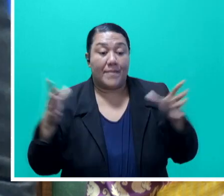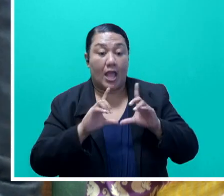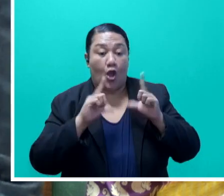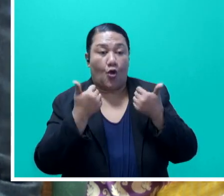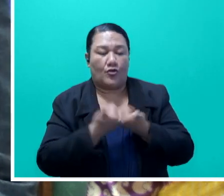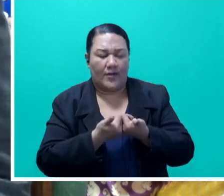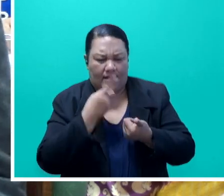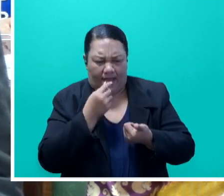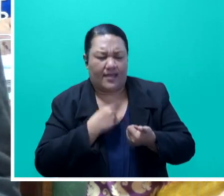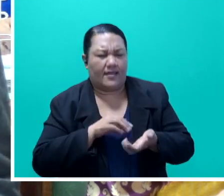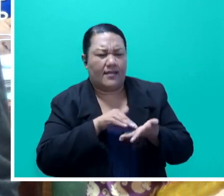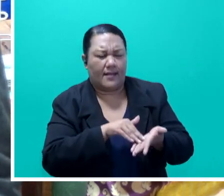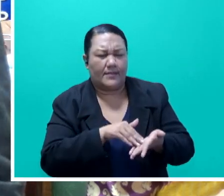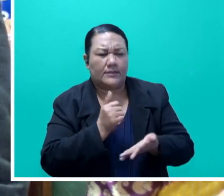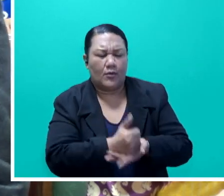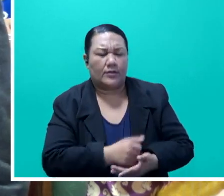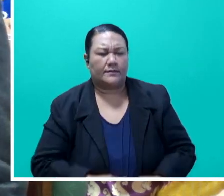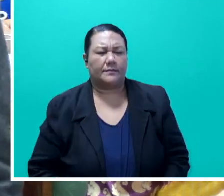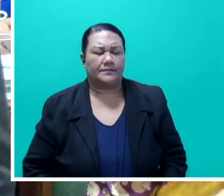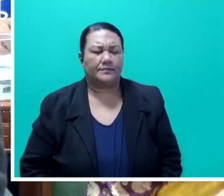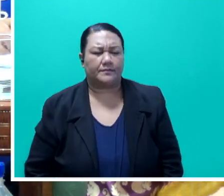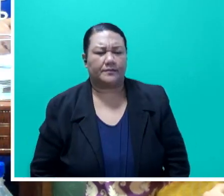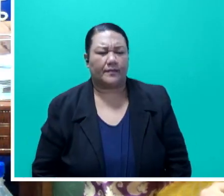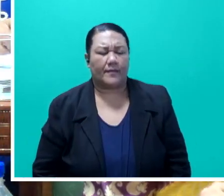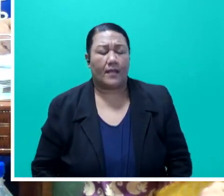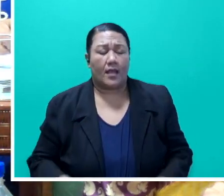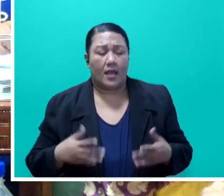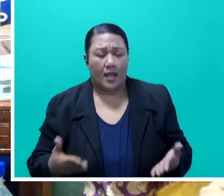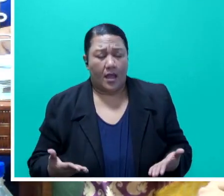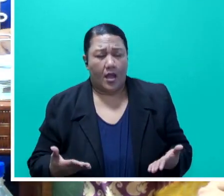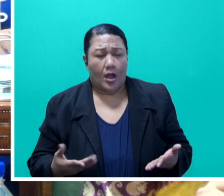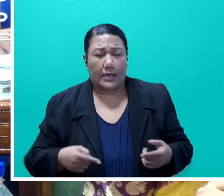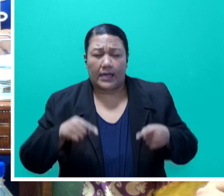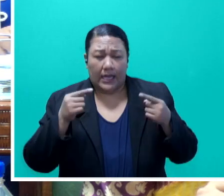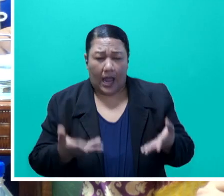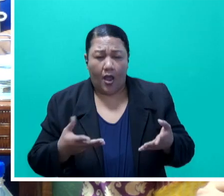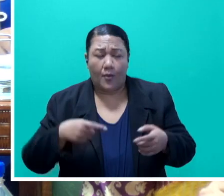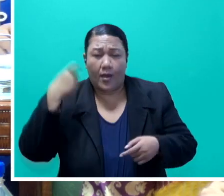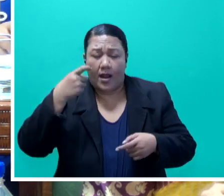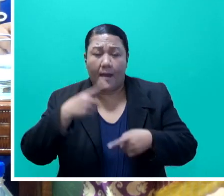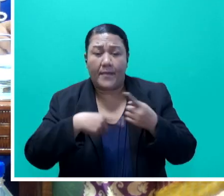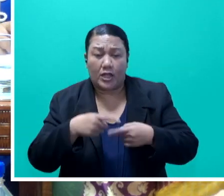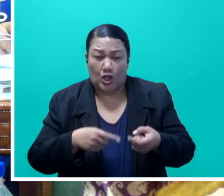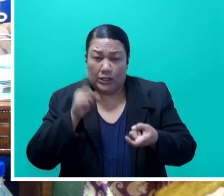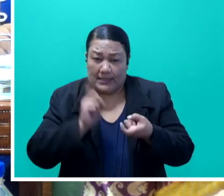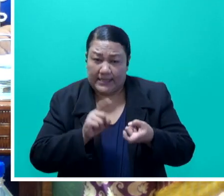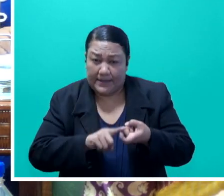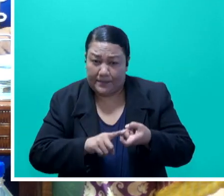sir, the tension is this. The tension is, do you give it to the cheapest tender?